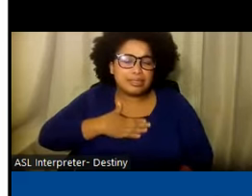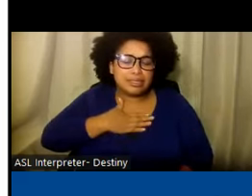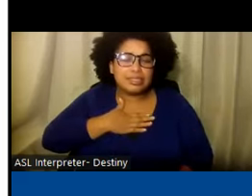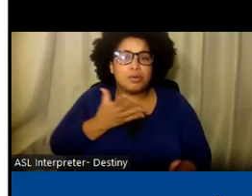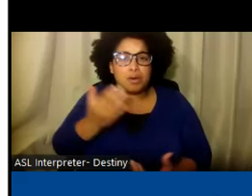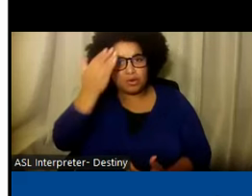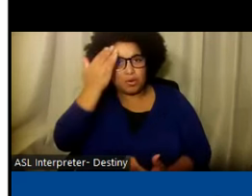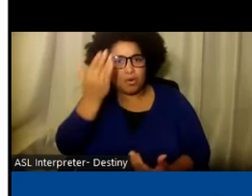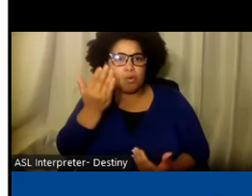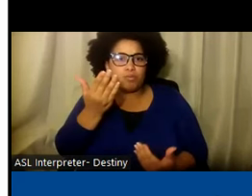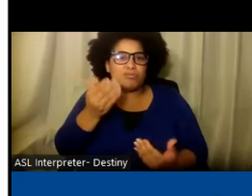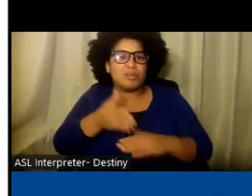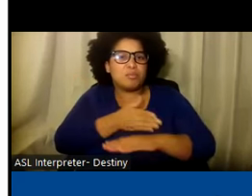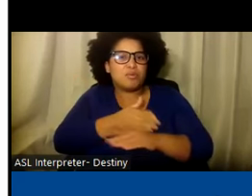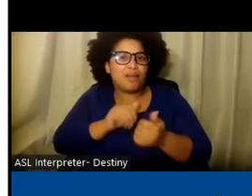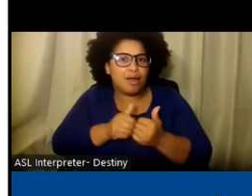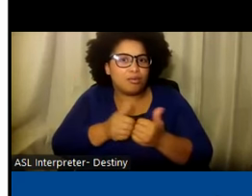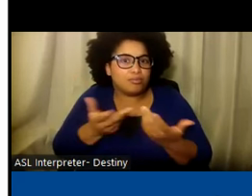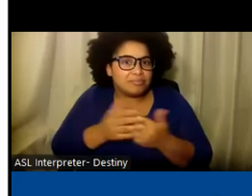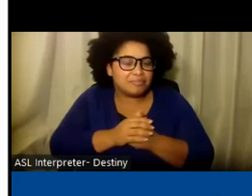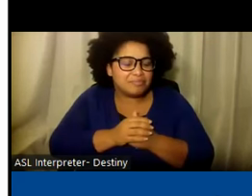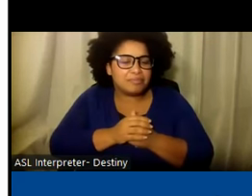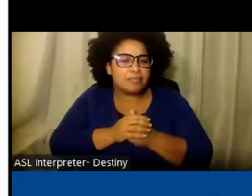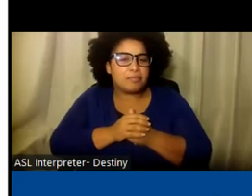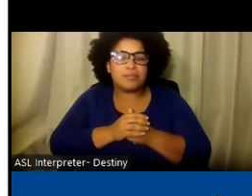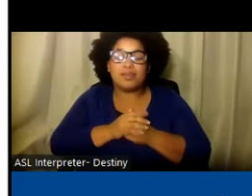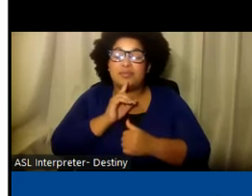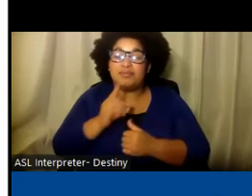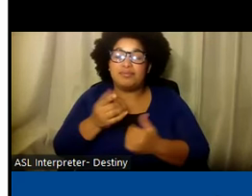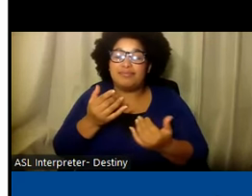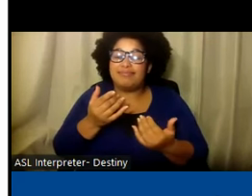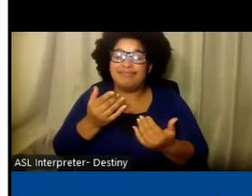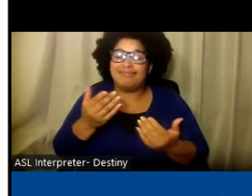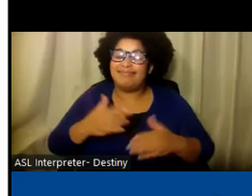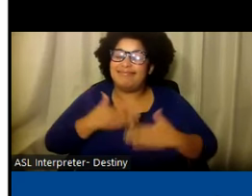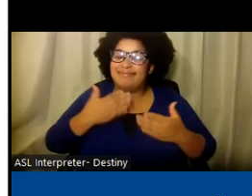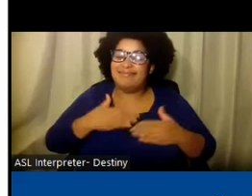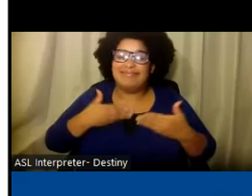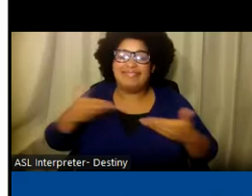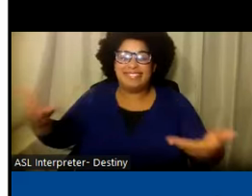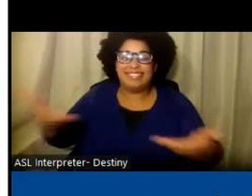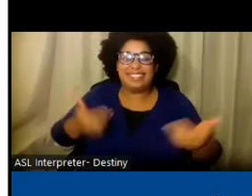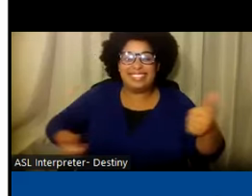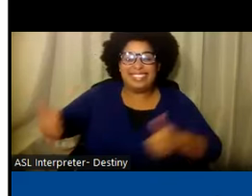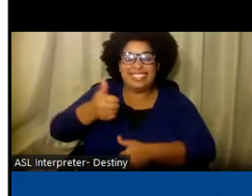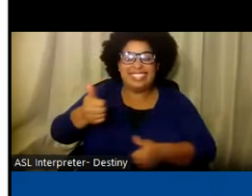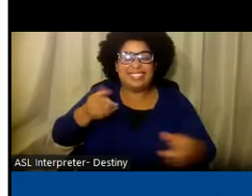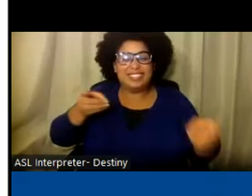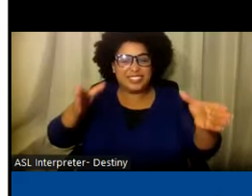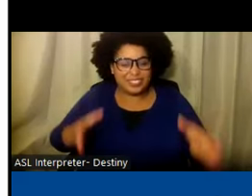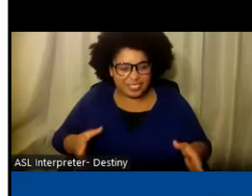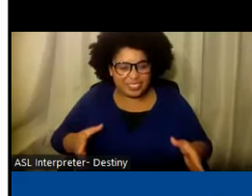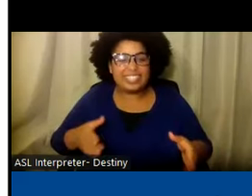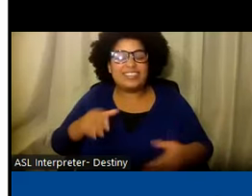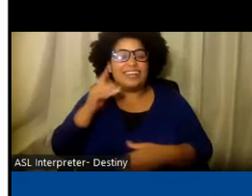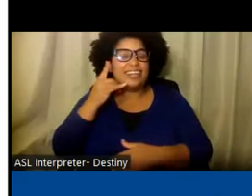did. Now, it is my pleasure to introduce Executive Director at California Disability